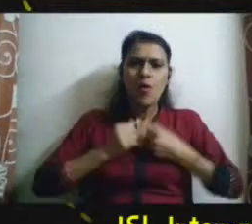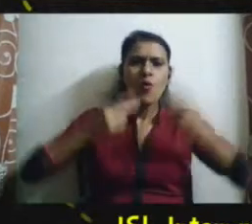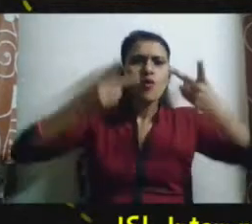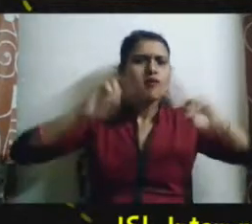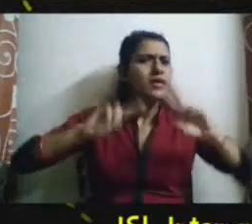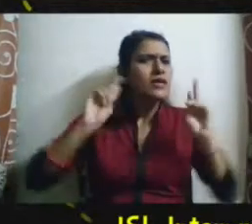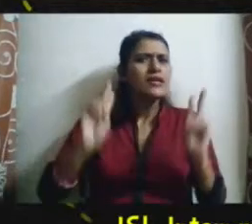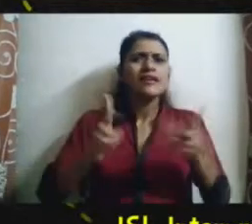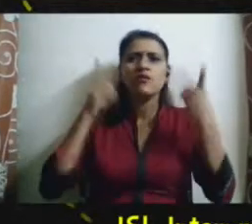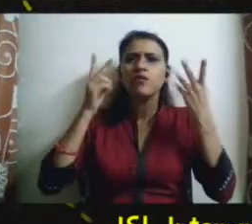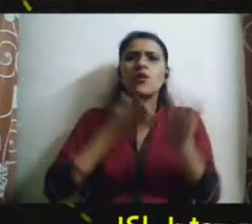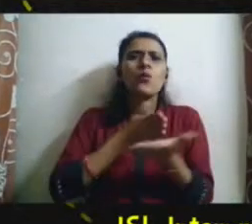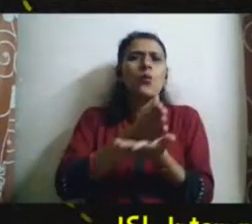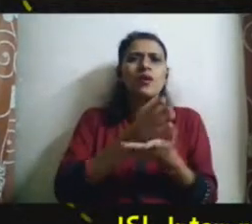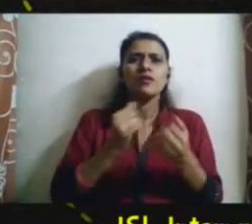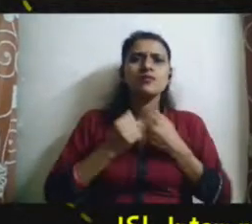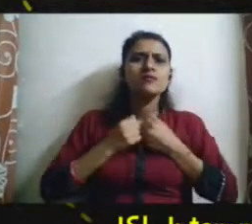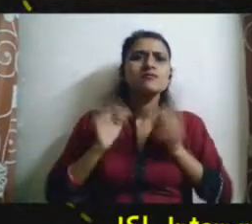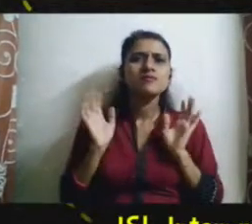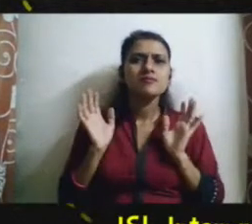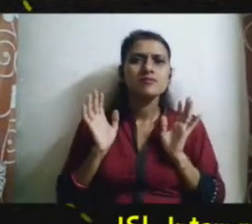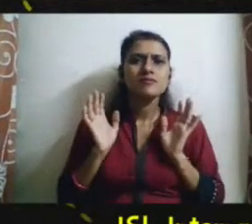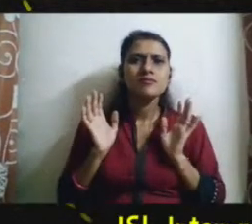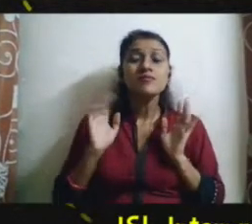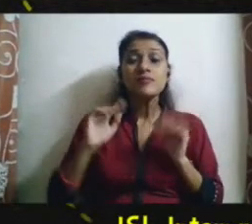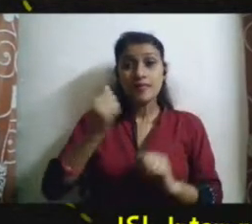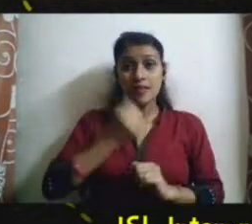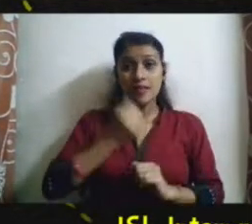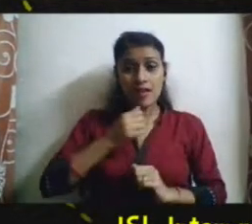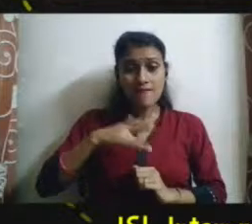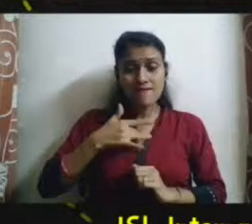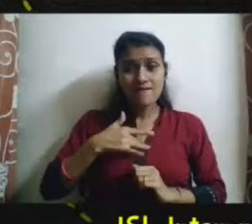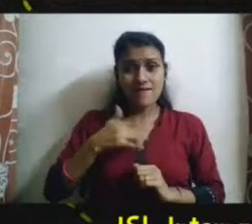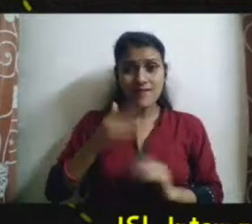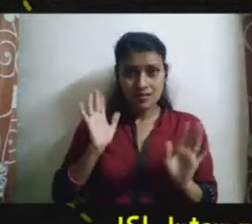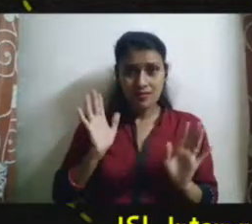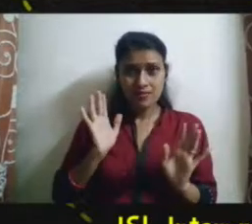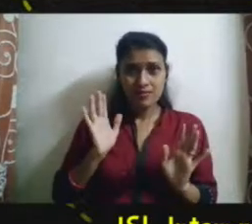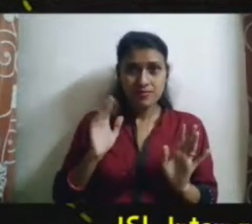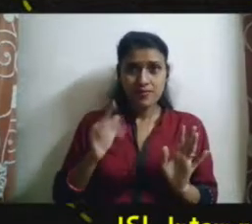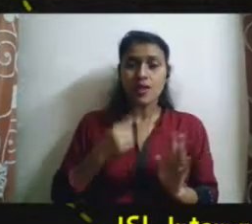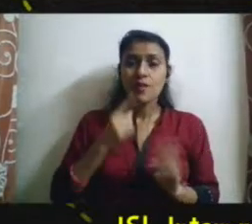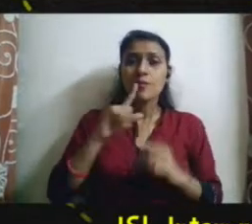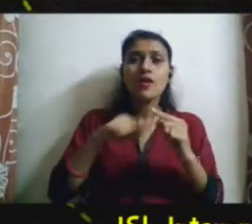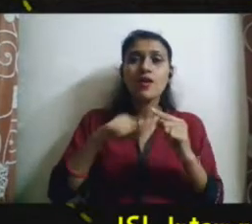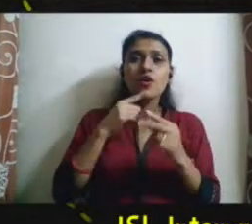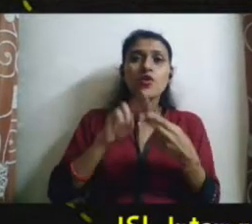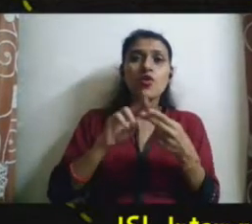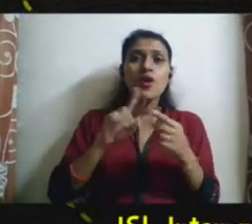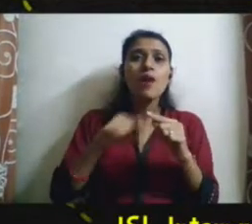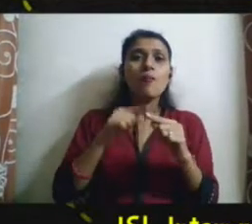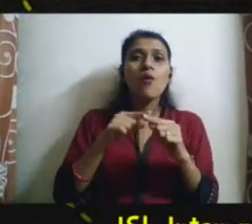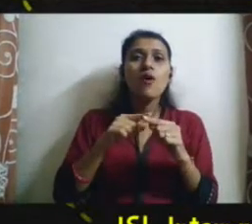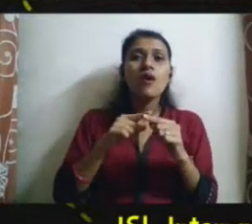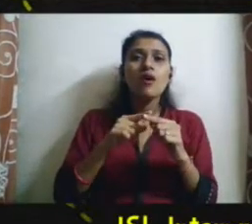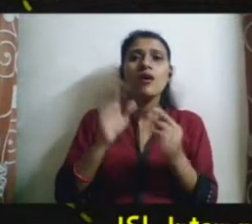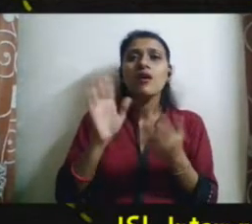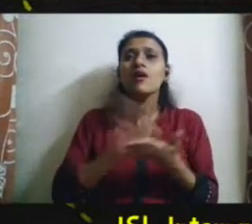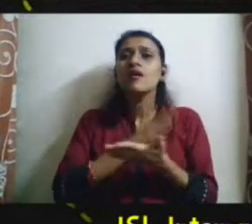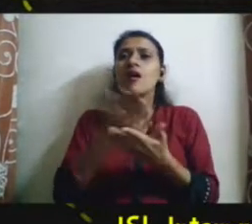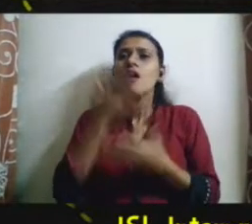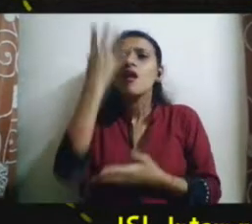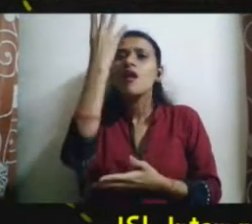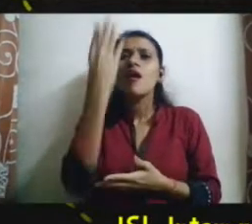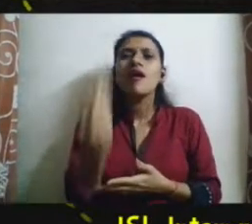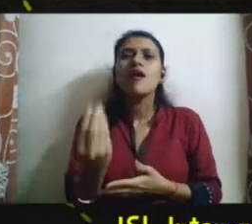way. So I may feel that the manner in which I am talking about, or I'm singing Raat Piya Bin